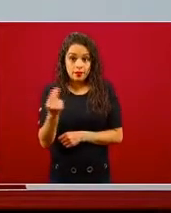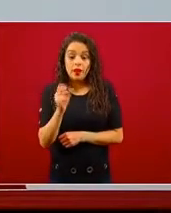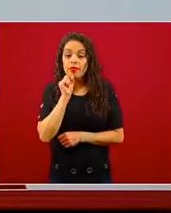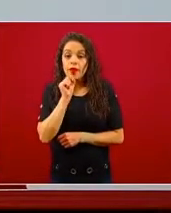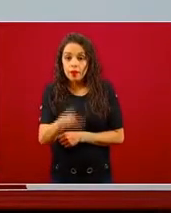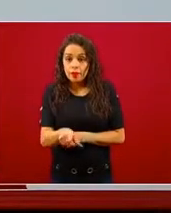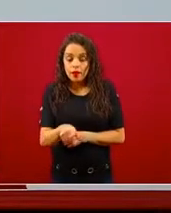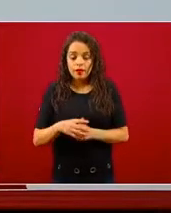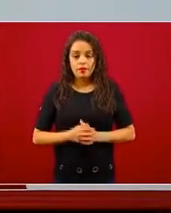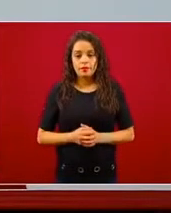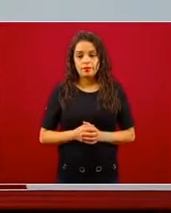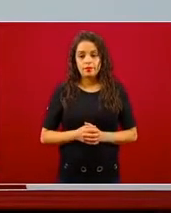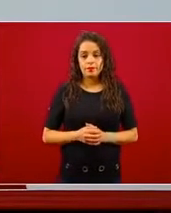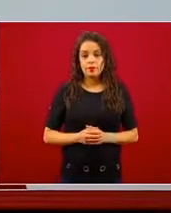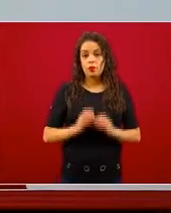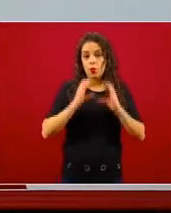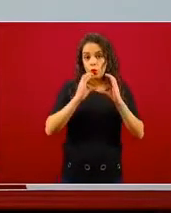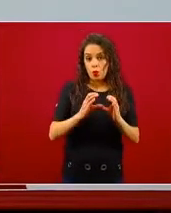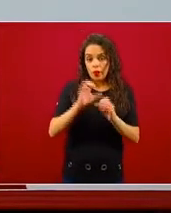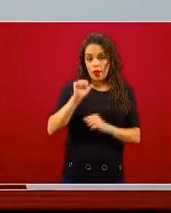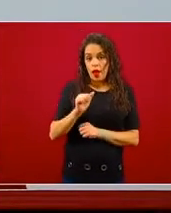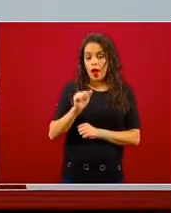to continue working.